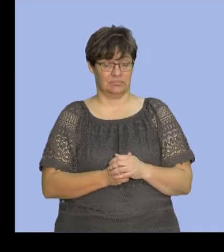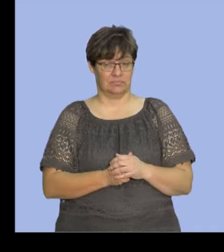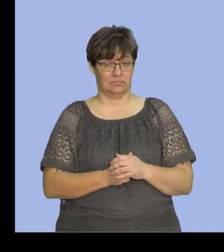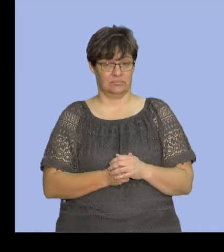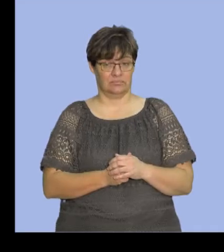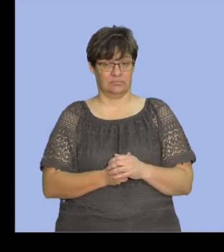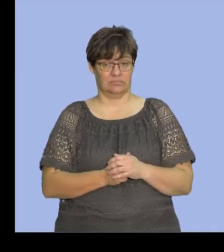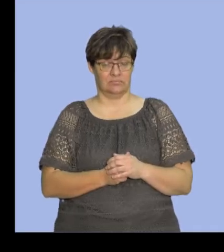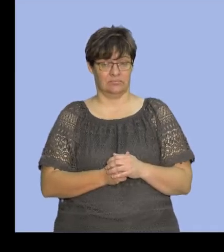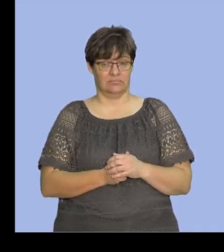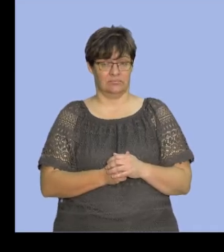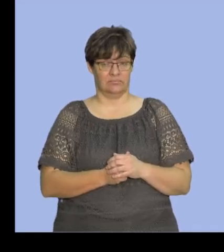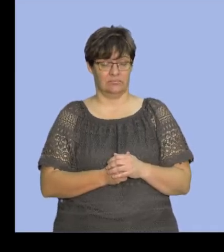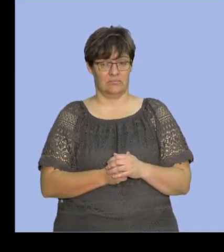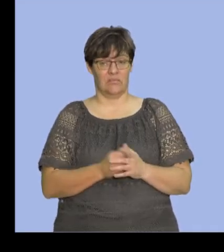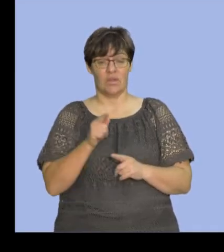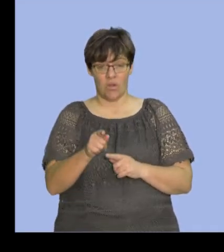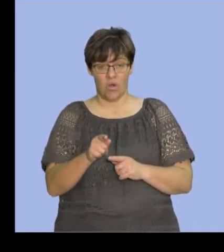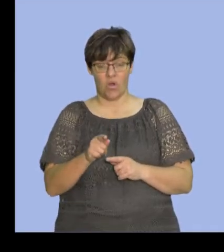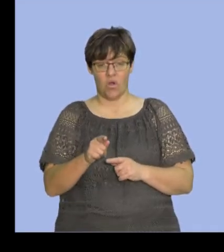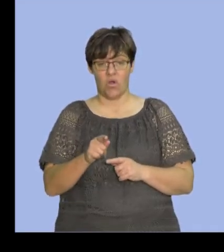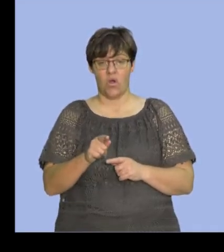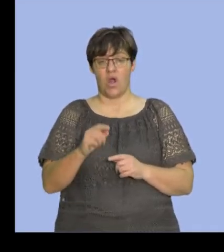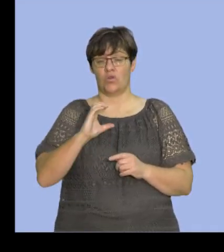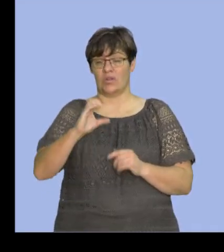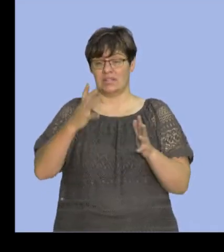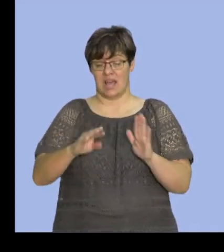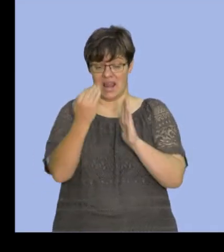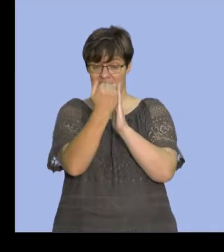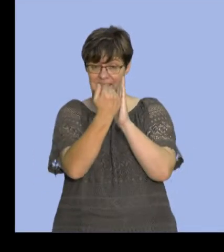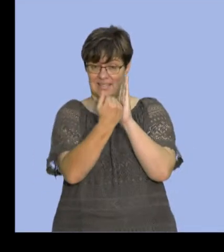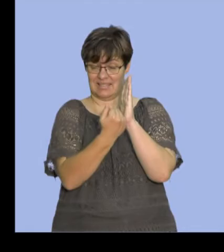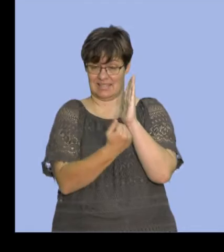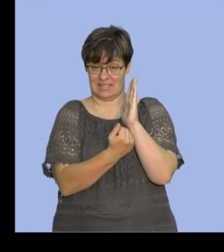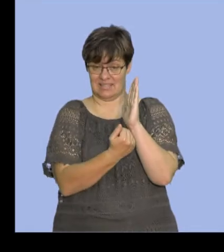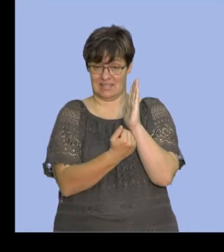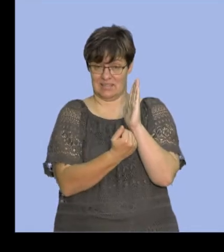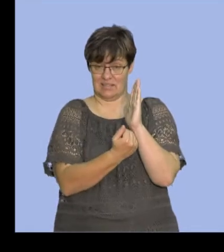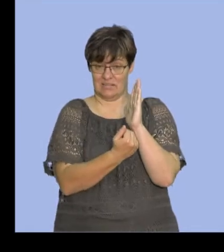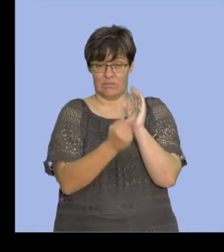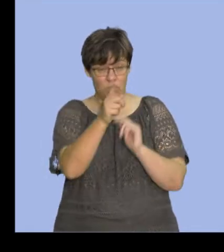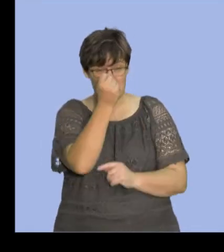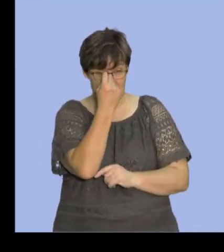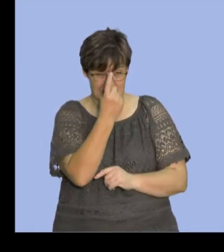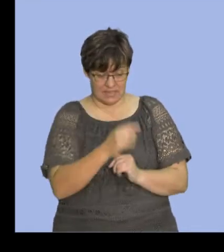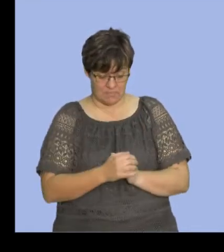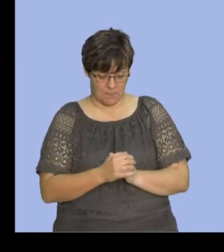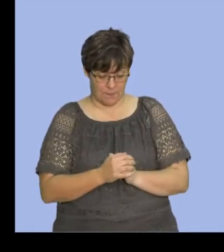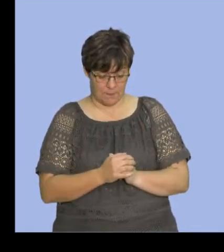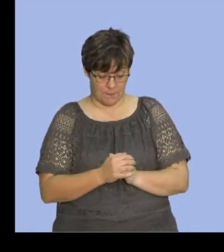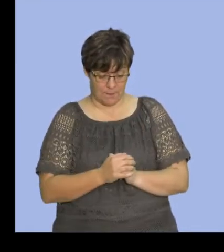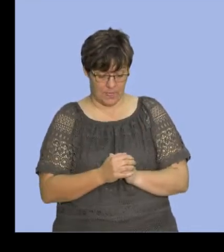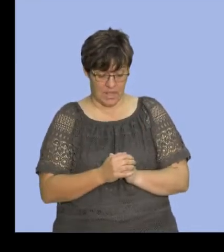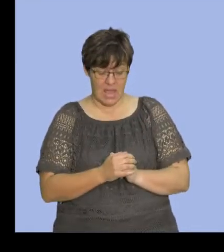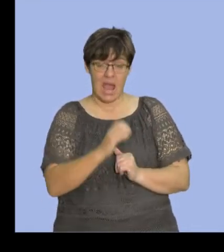right? The fact that your creditors list, now understand this, in your creditors